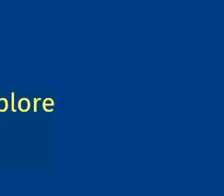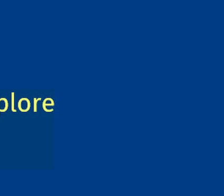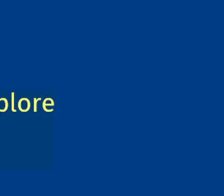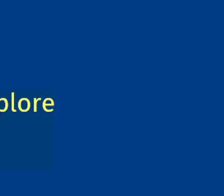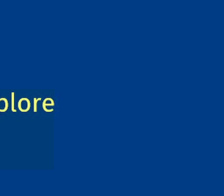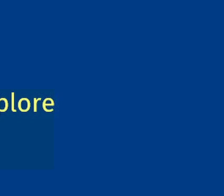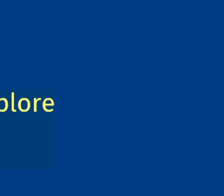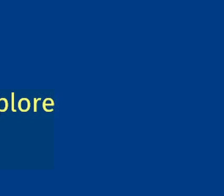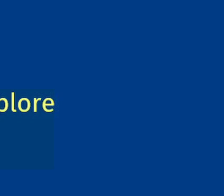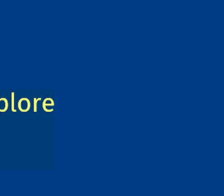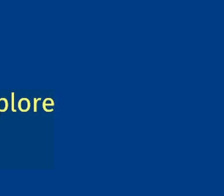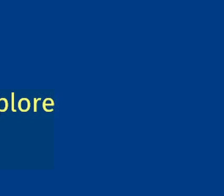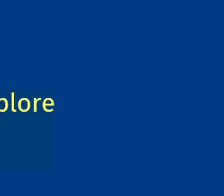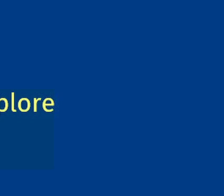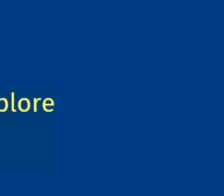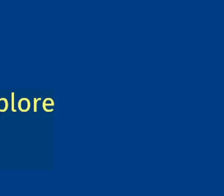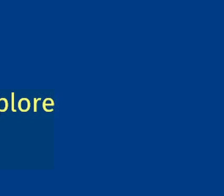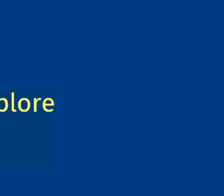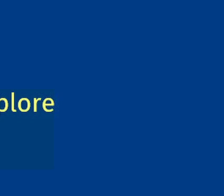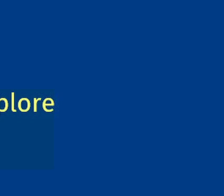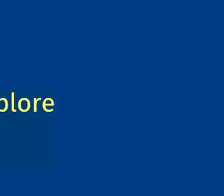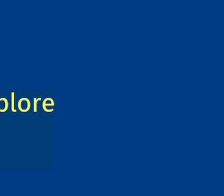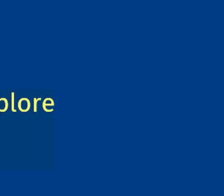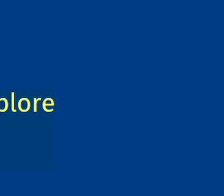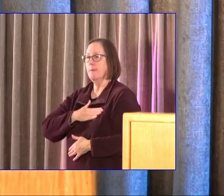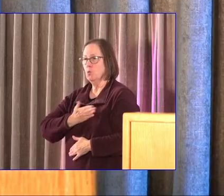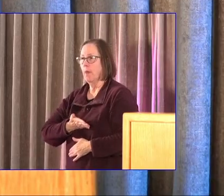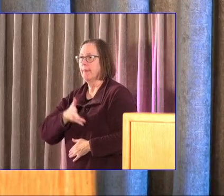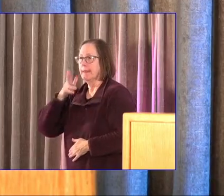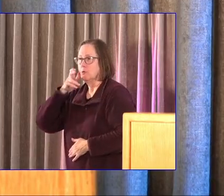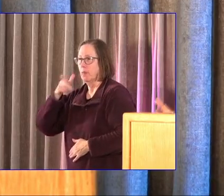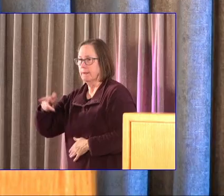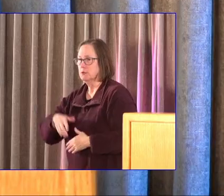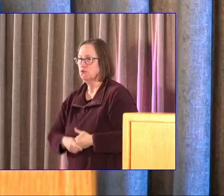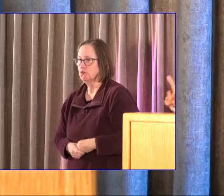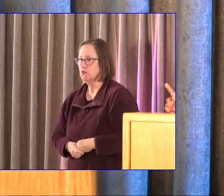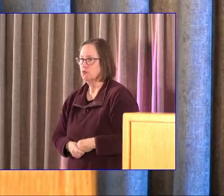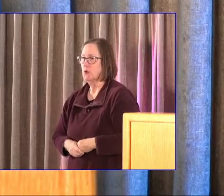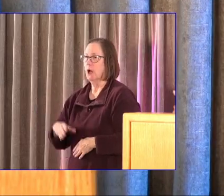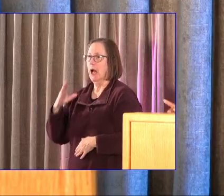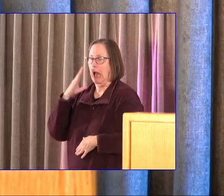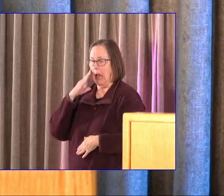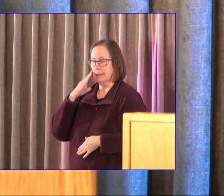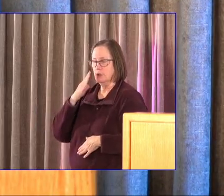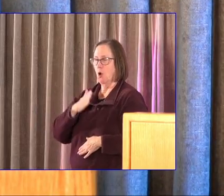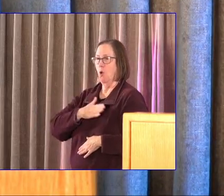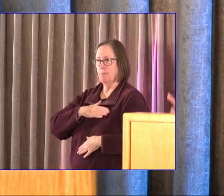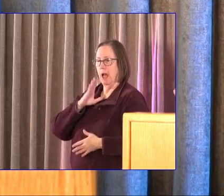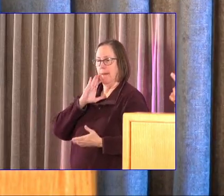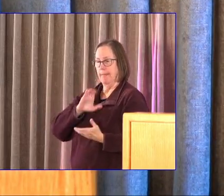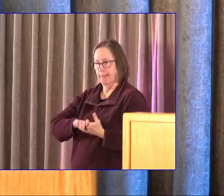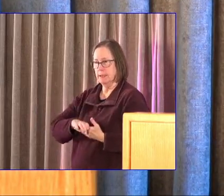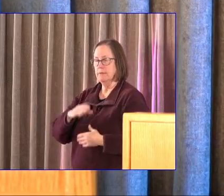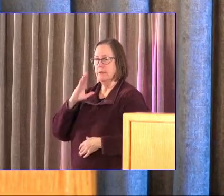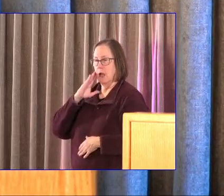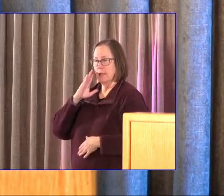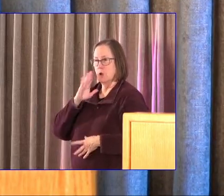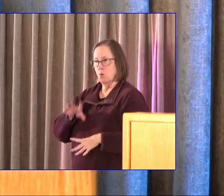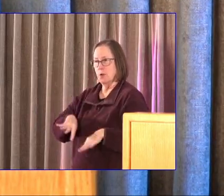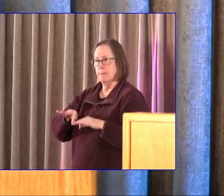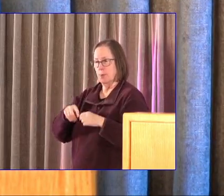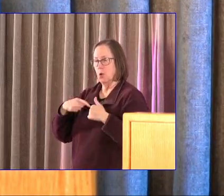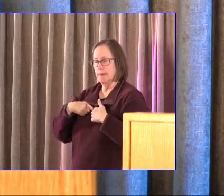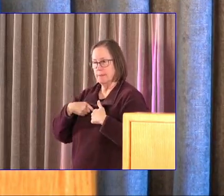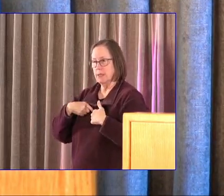not only to have my positions be known, but also to understand other people's position. And I want to walk away out of here knowing that I can still see